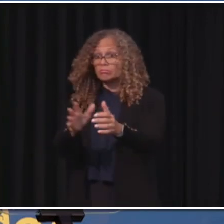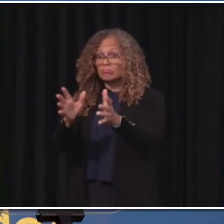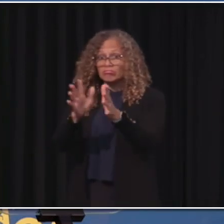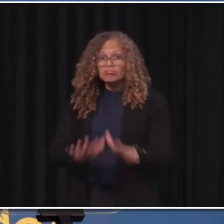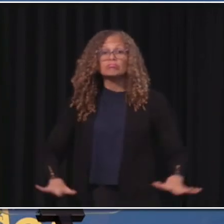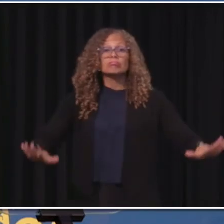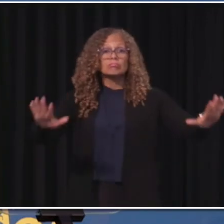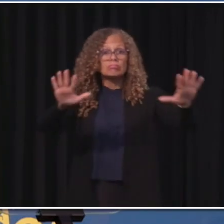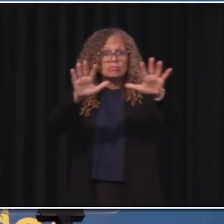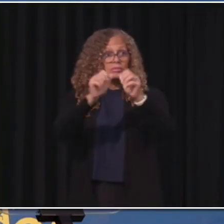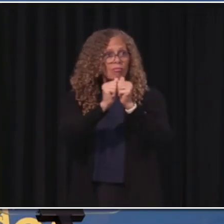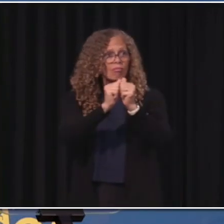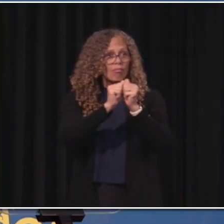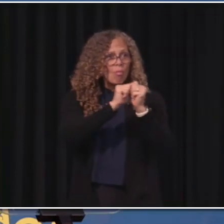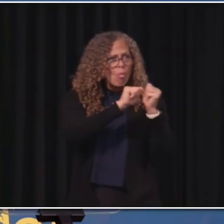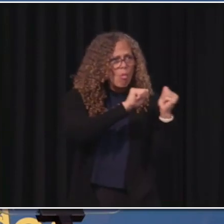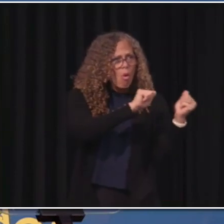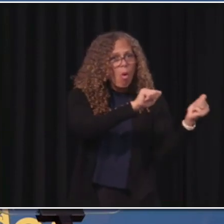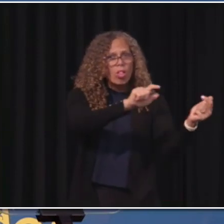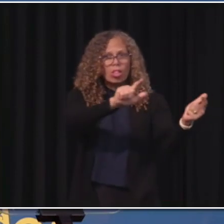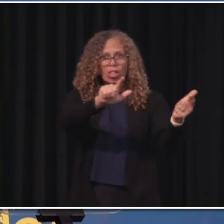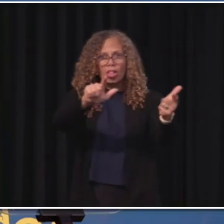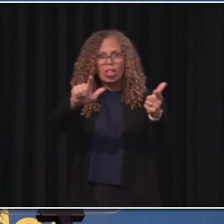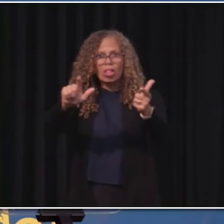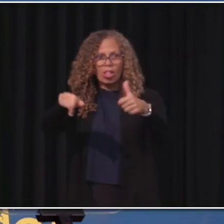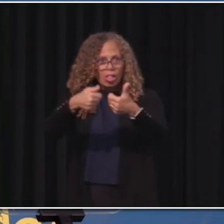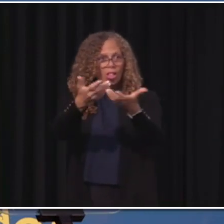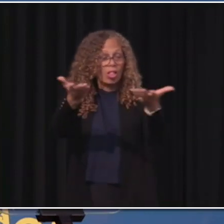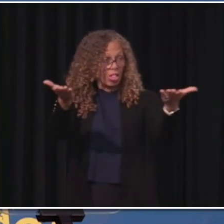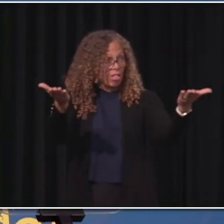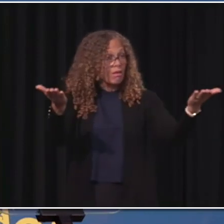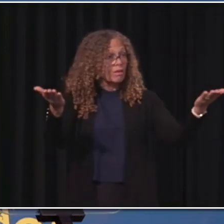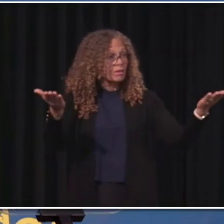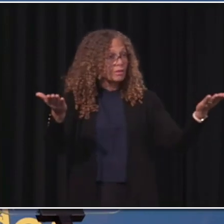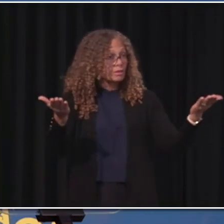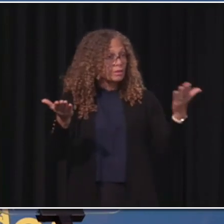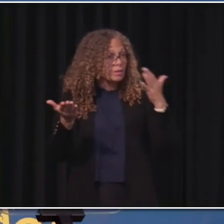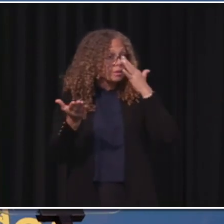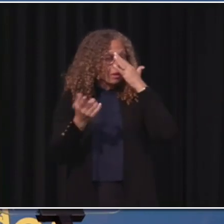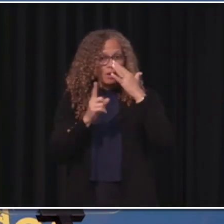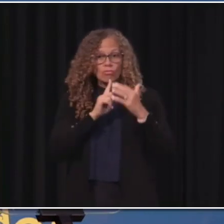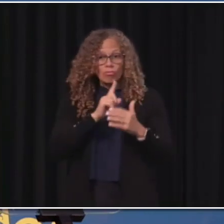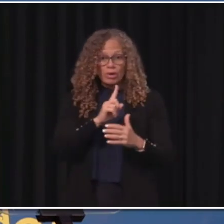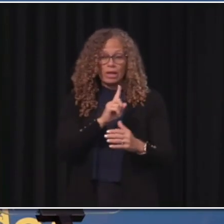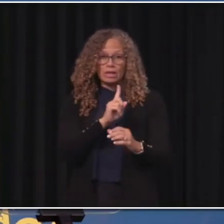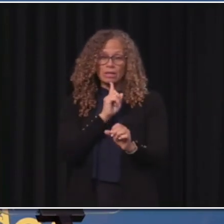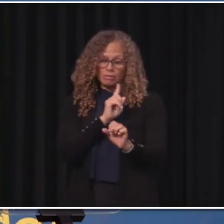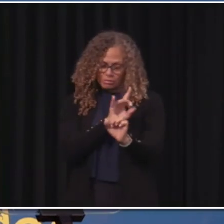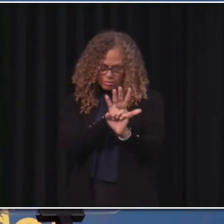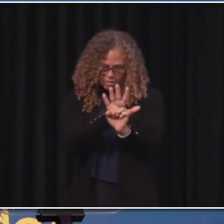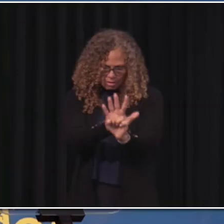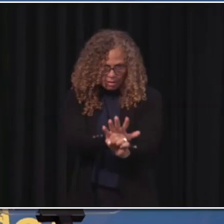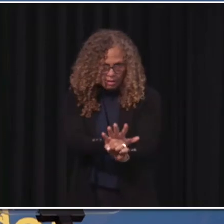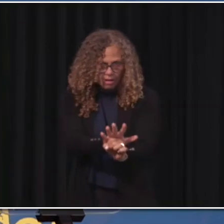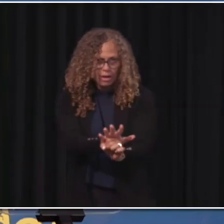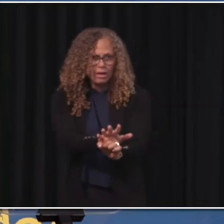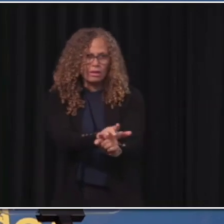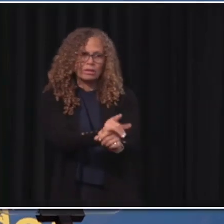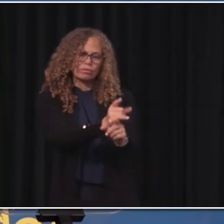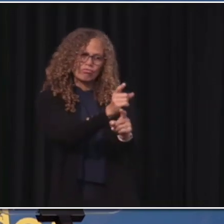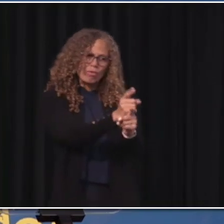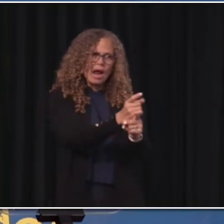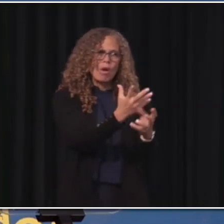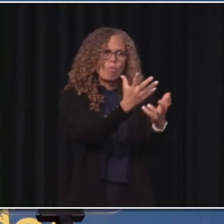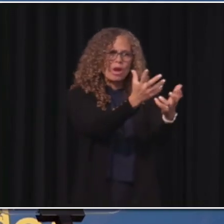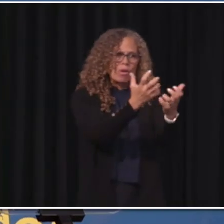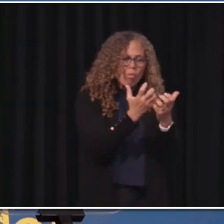together, all of us, and share a strong commitment to the right and the best interest